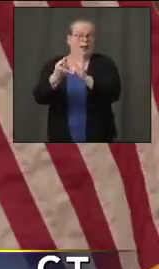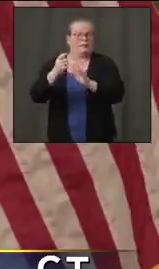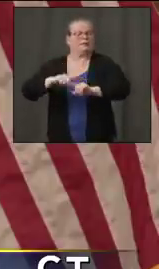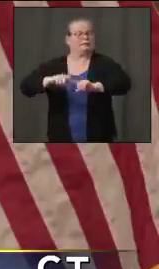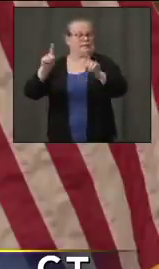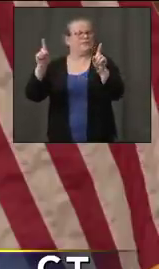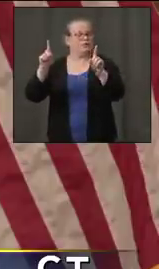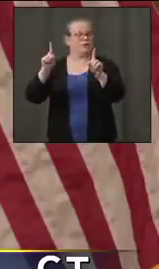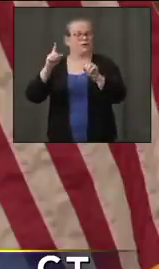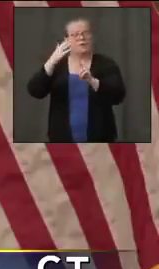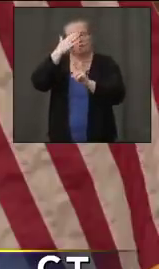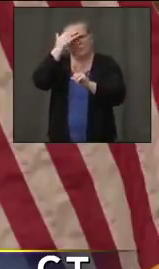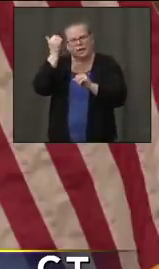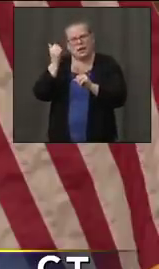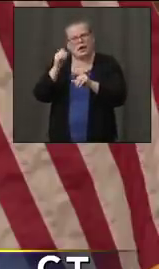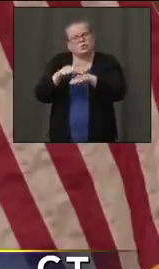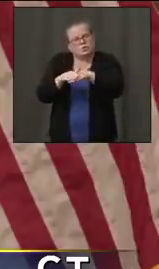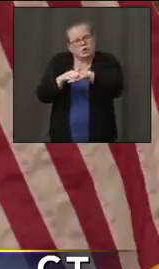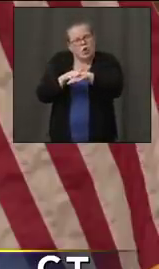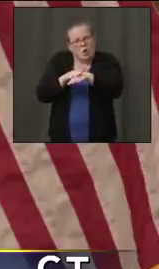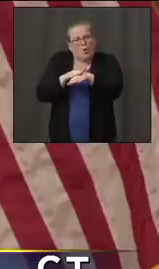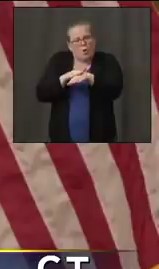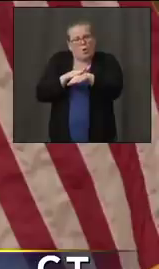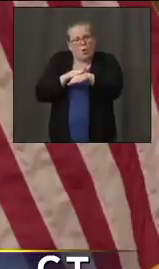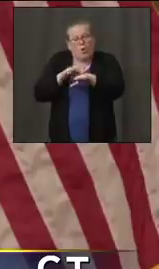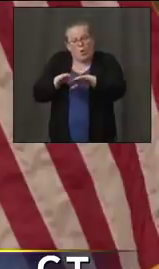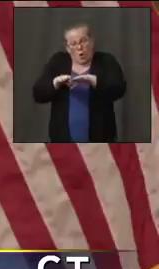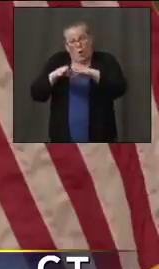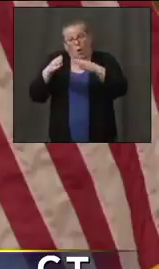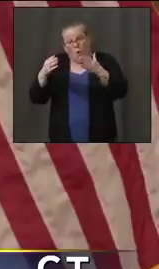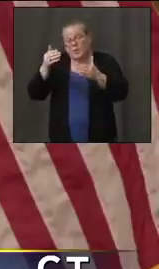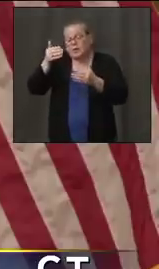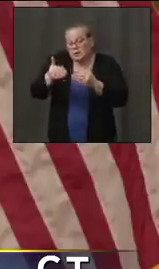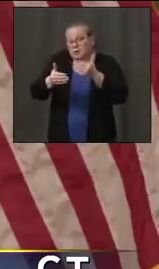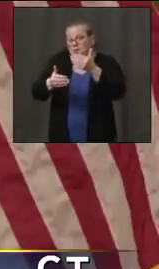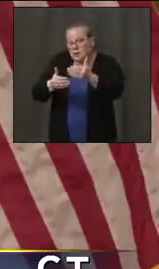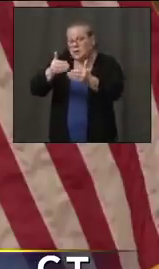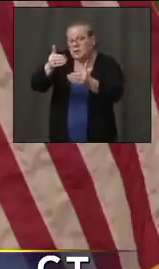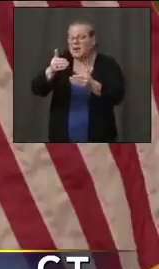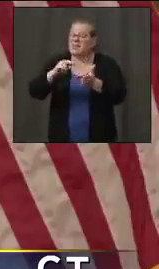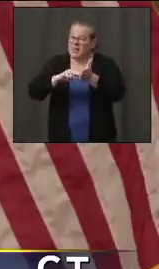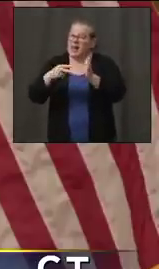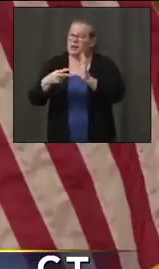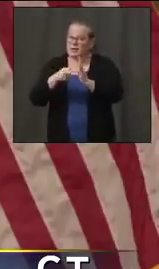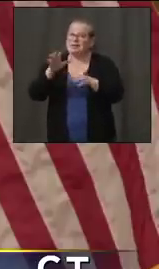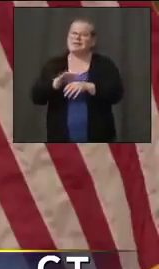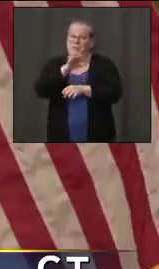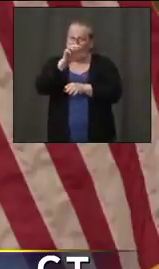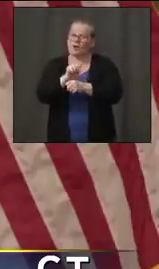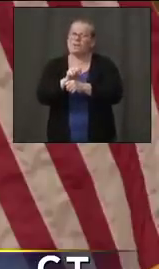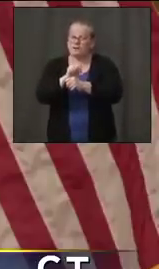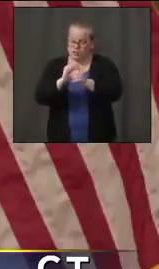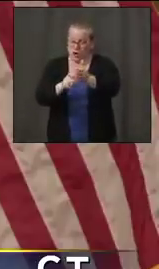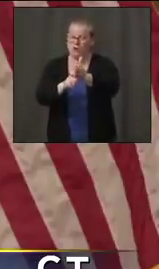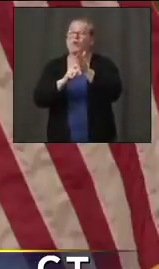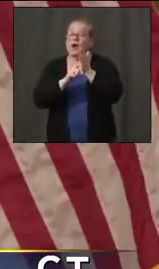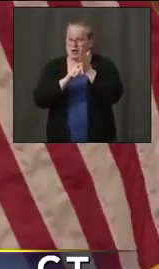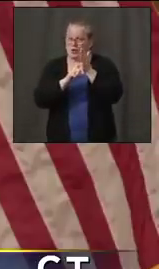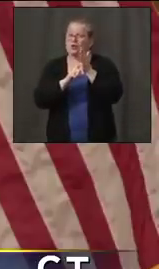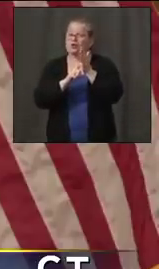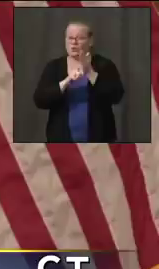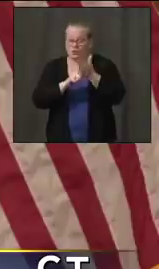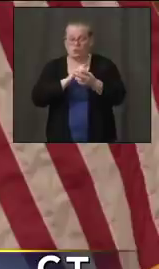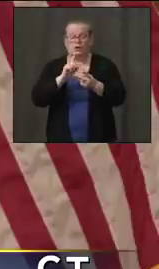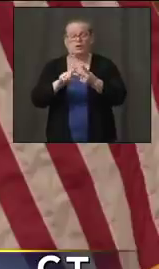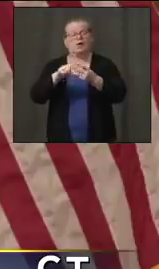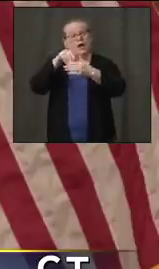we're taking small steps toward reopening. So appointments are going to be required. We're going to have less